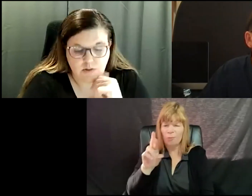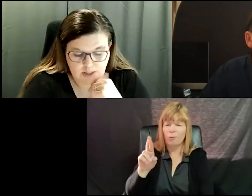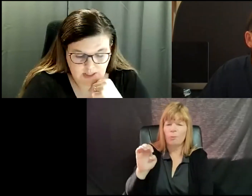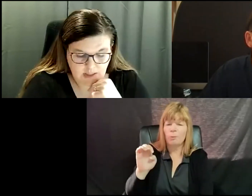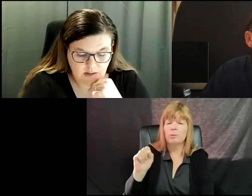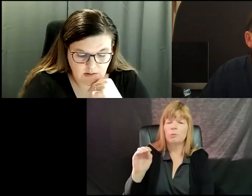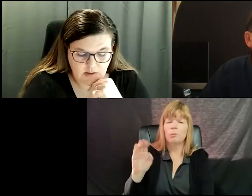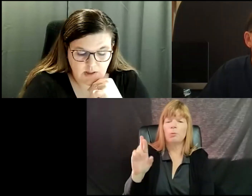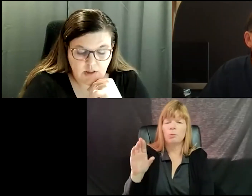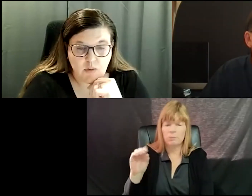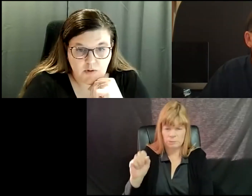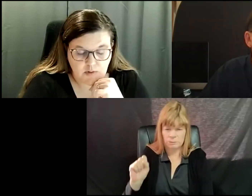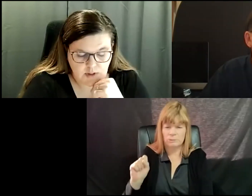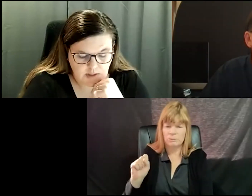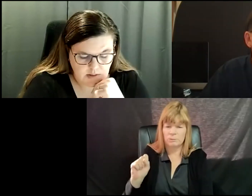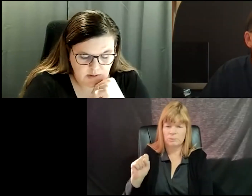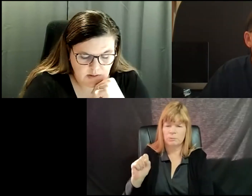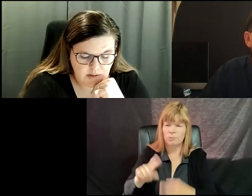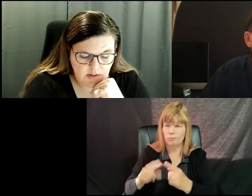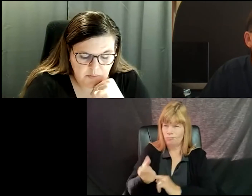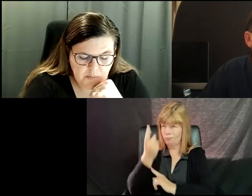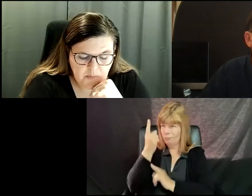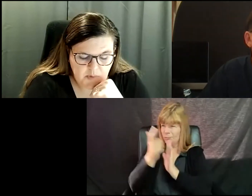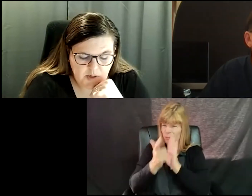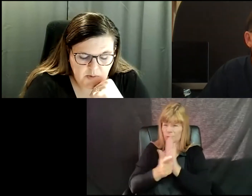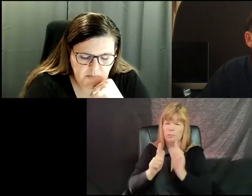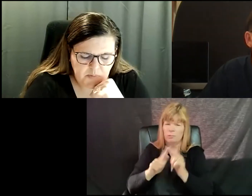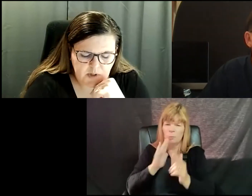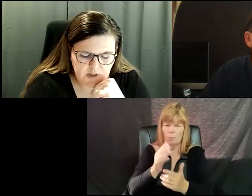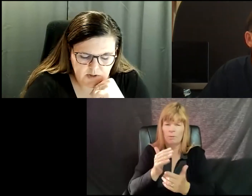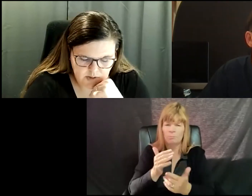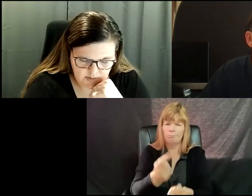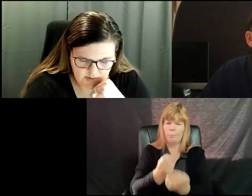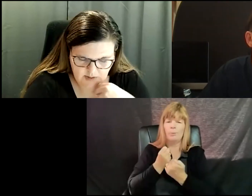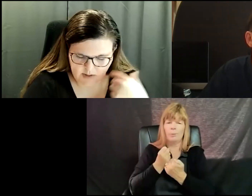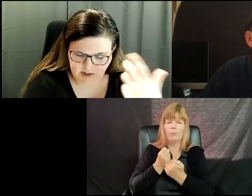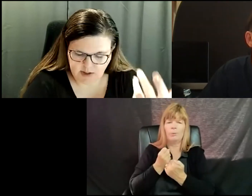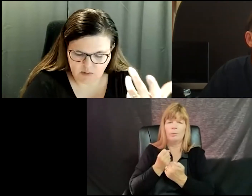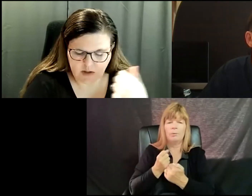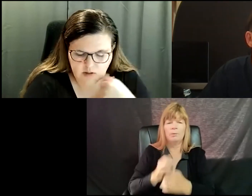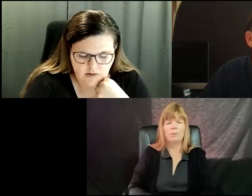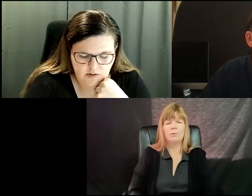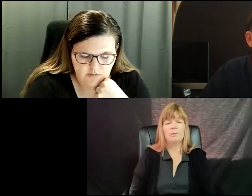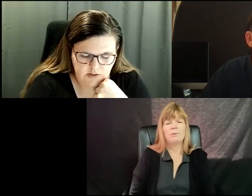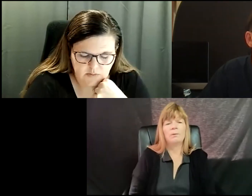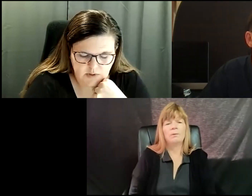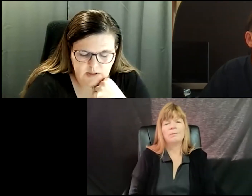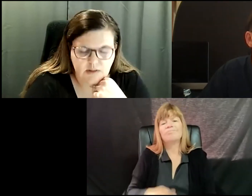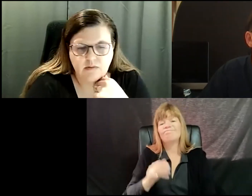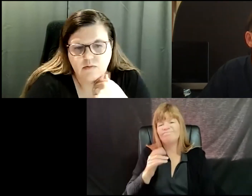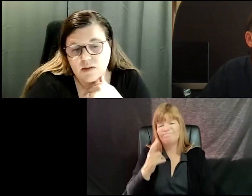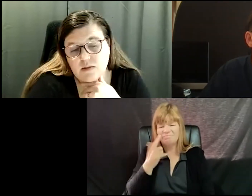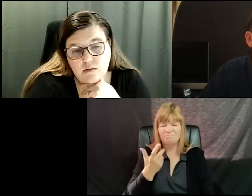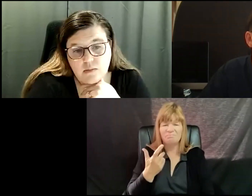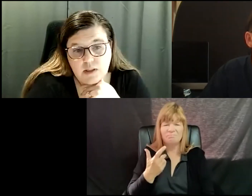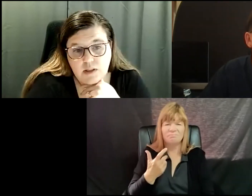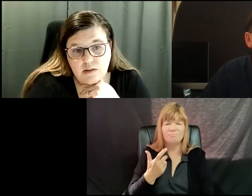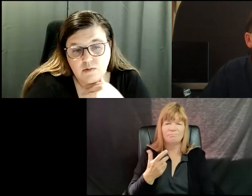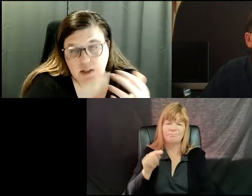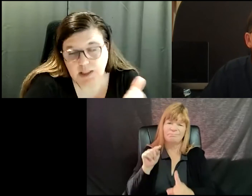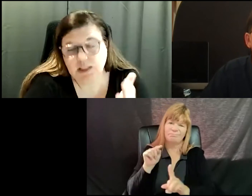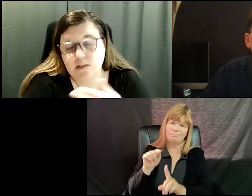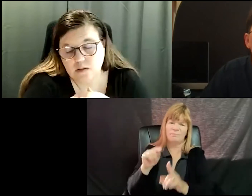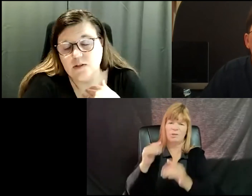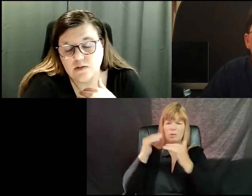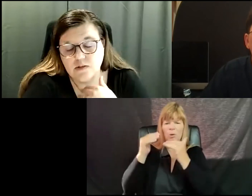to understand the law to help you with that. Now, with adults, or as I said, with adult services, once it's complete,